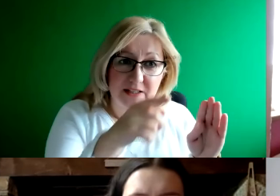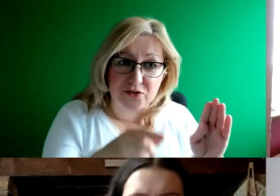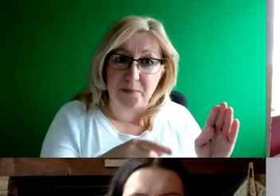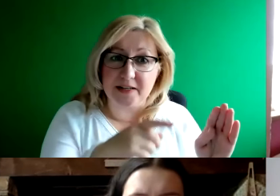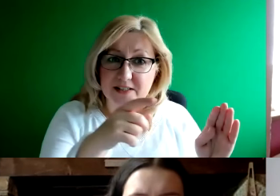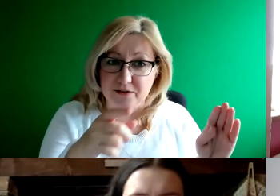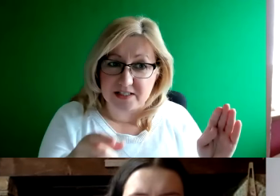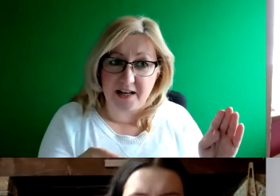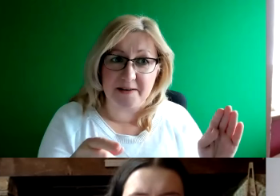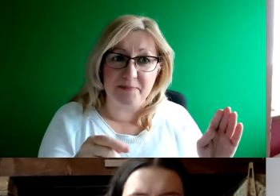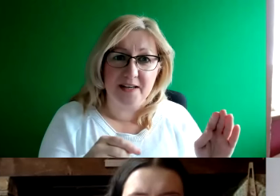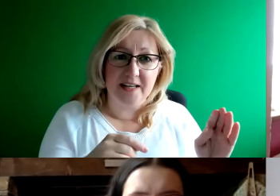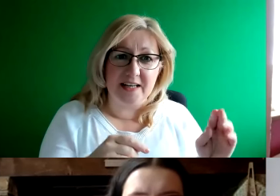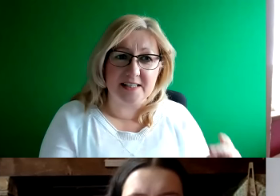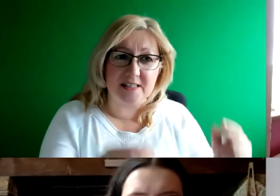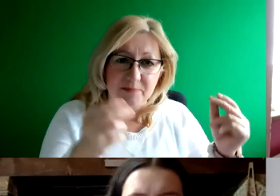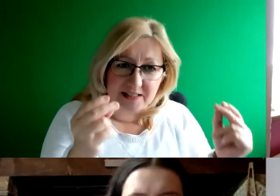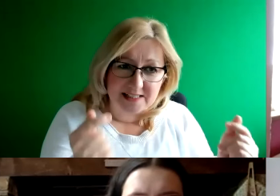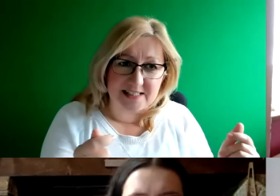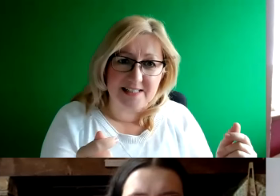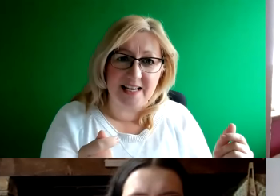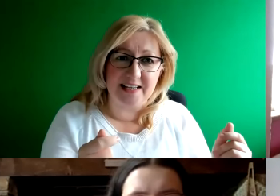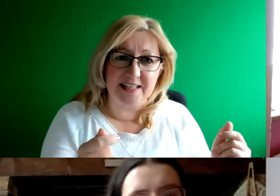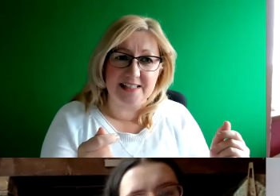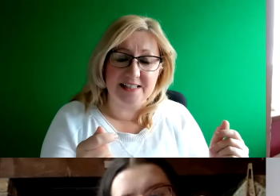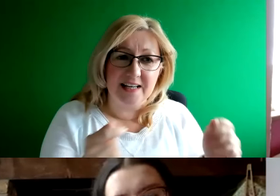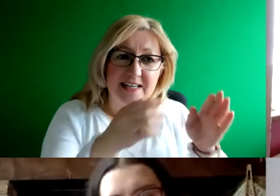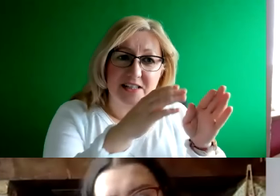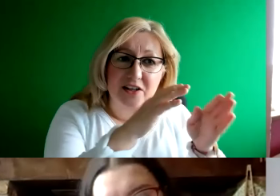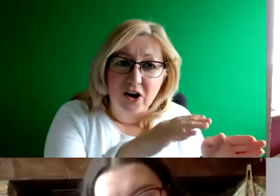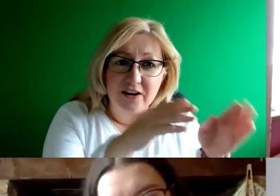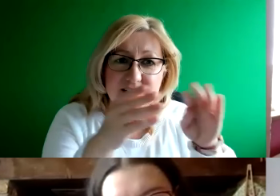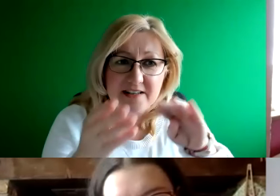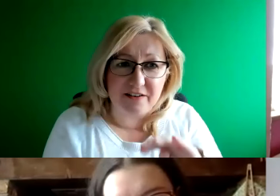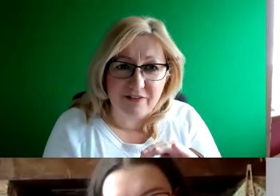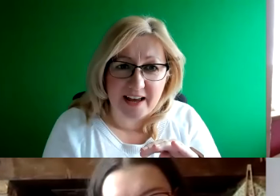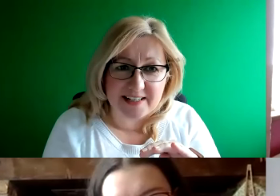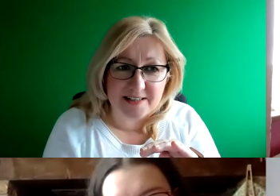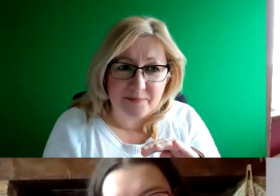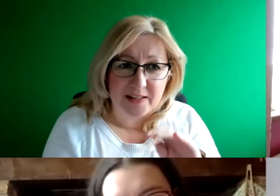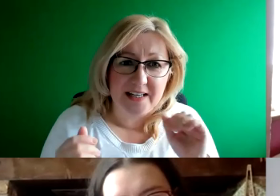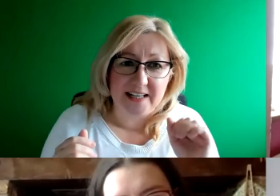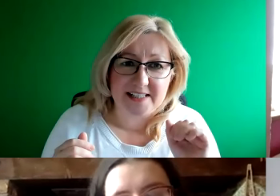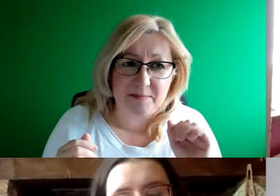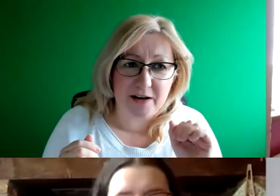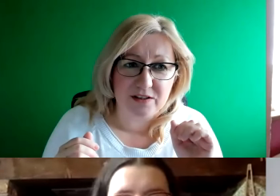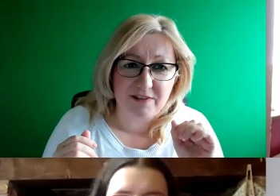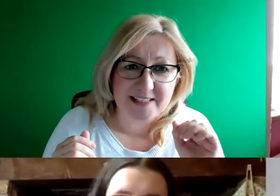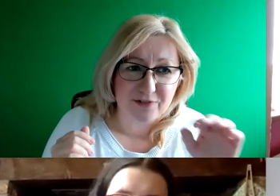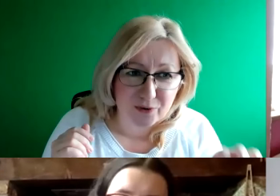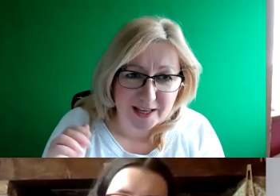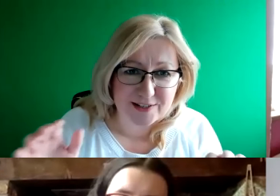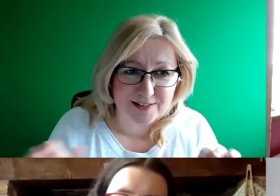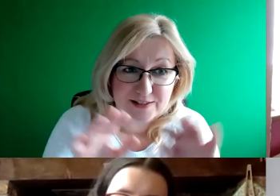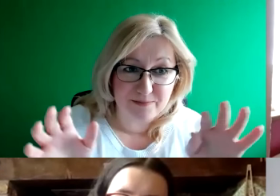about something that's repeated over time? Is it something that's instantaneous? Is it a cause and an effect? Is it about the